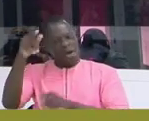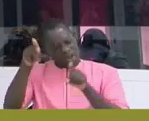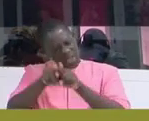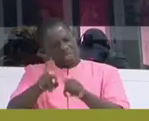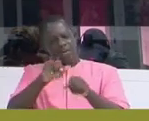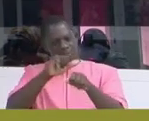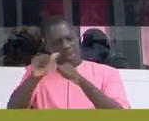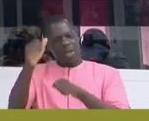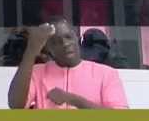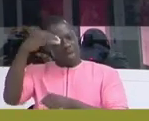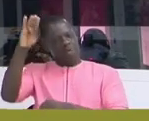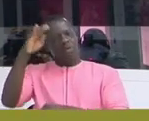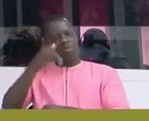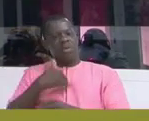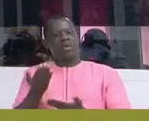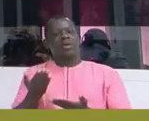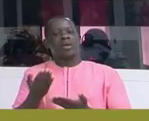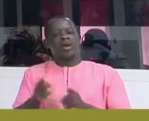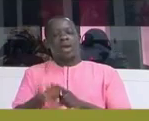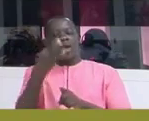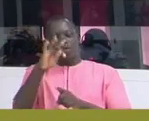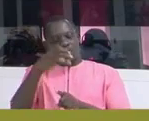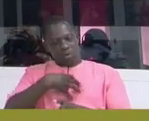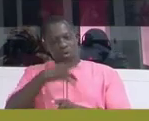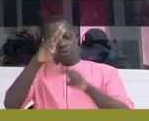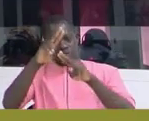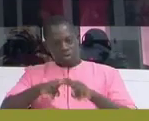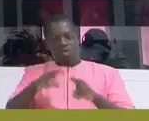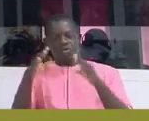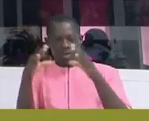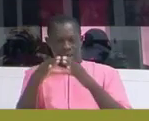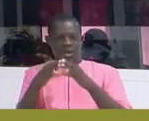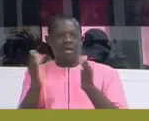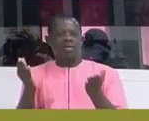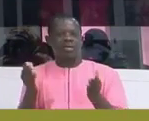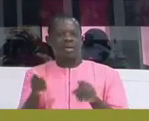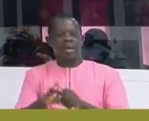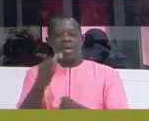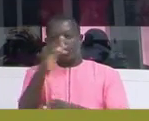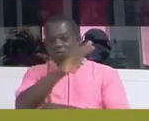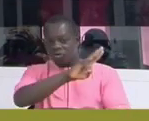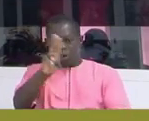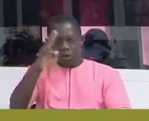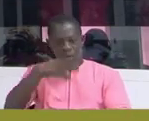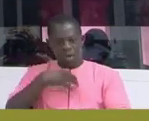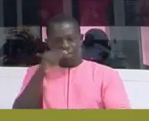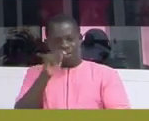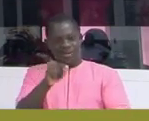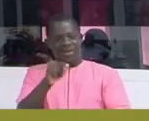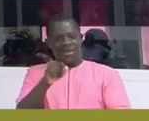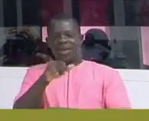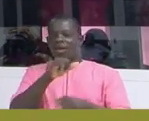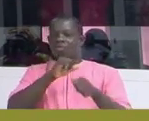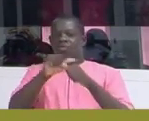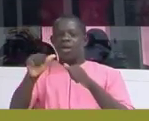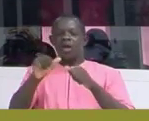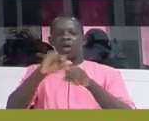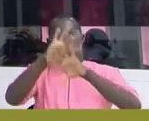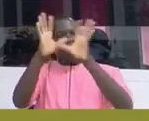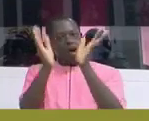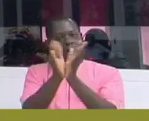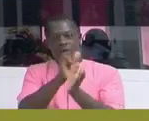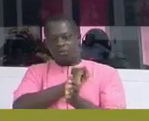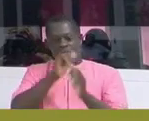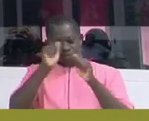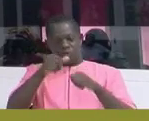I ignored you. You two ignore me the same way. If you want us to be together, if you don't want